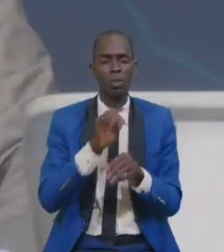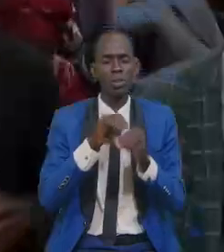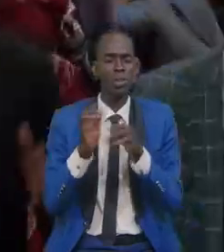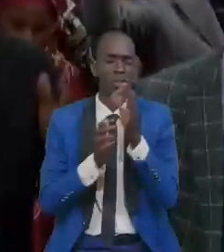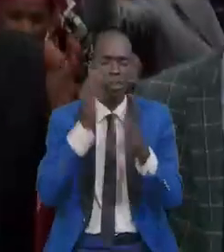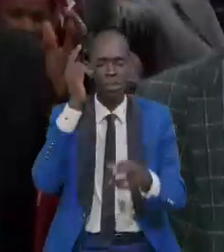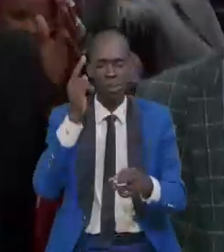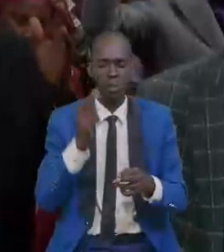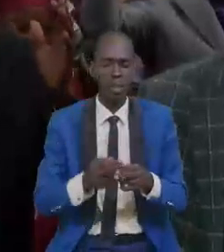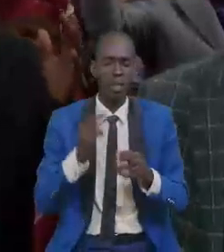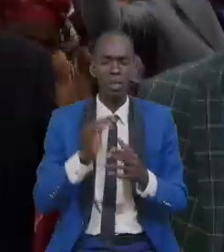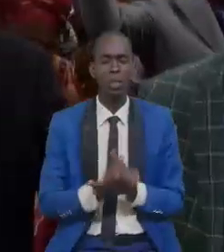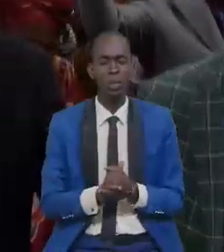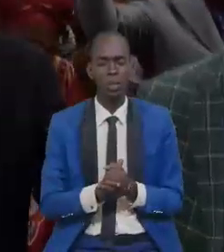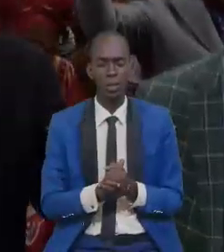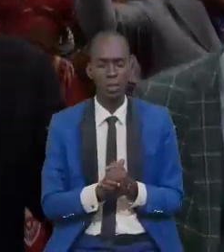Jesus' name.